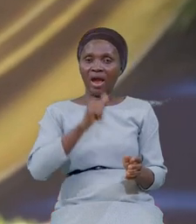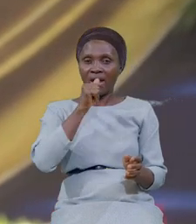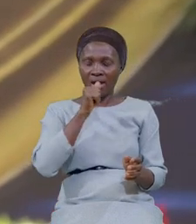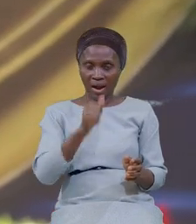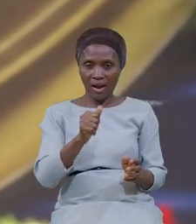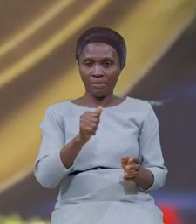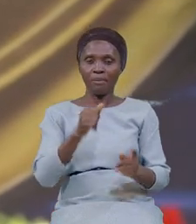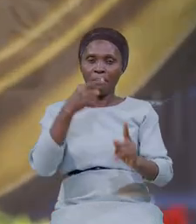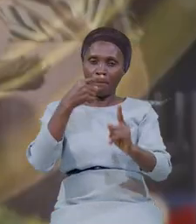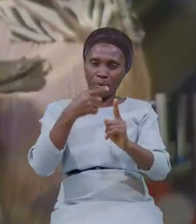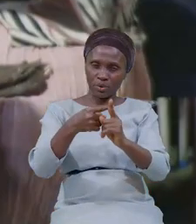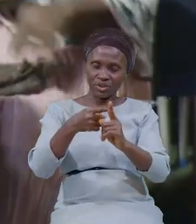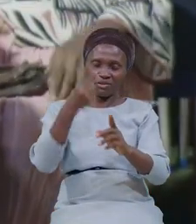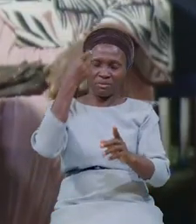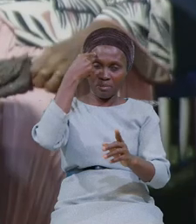is starting tonight.